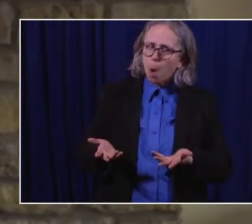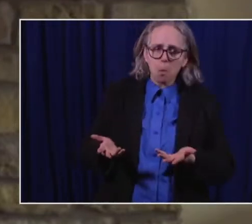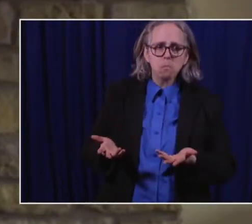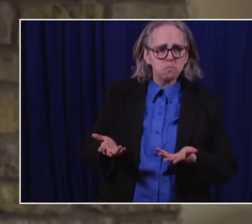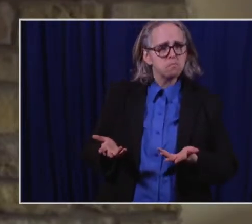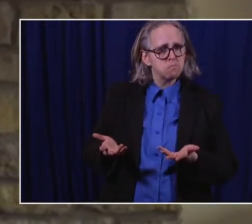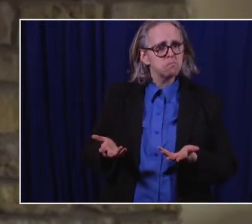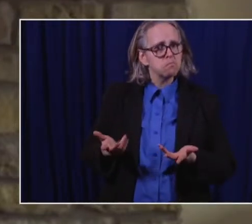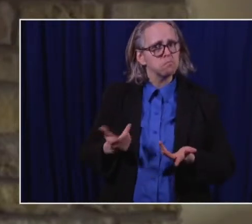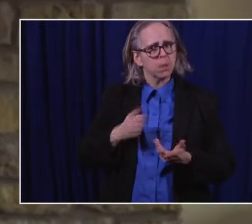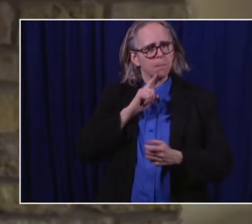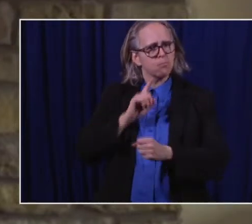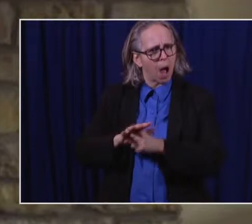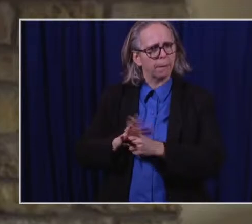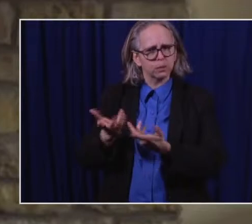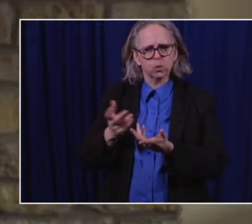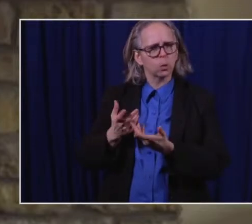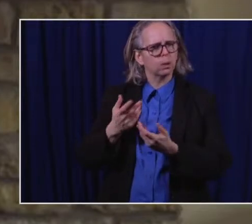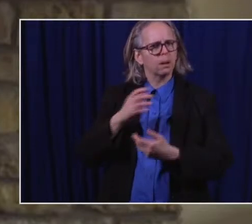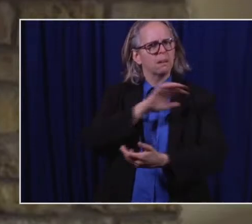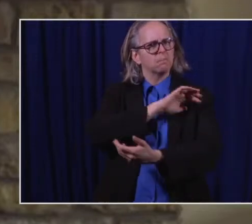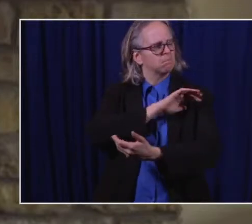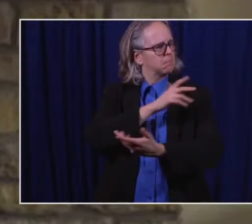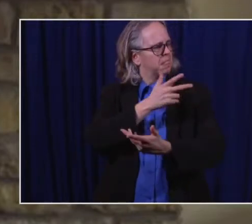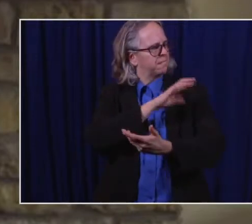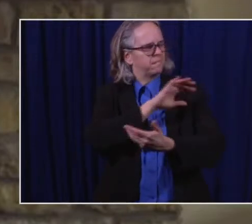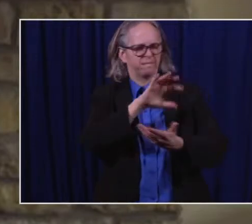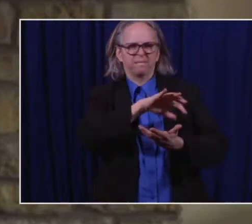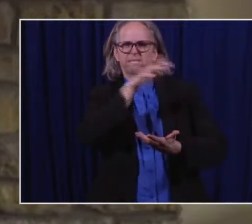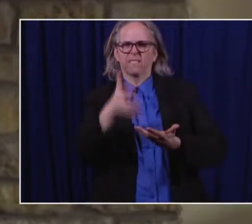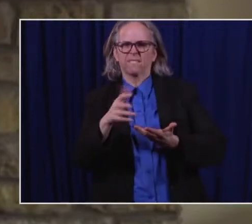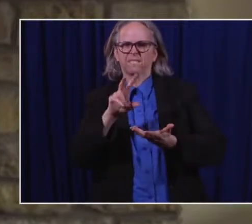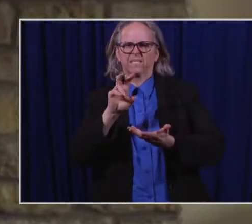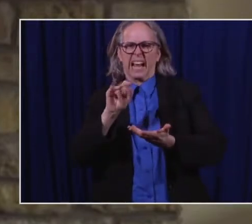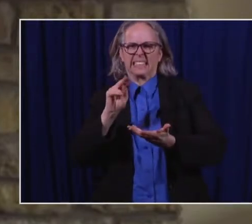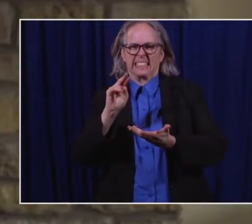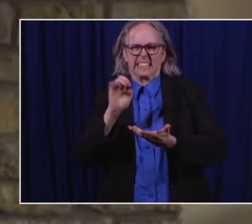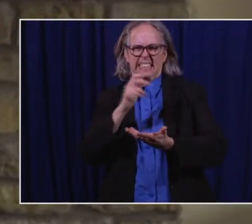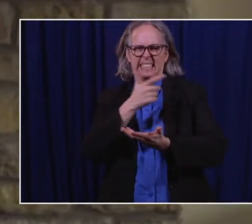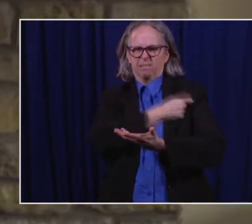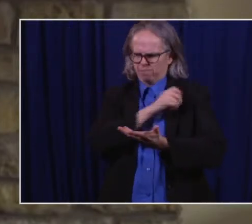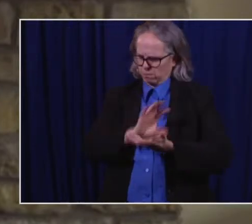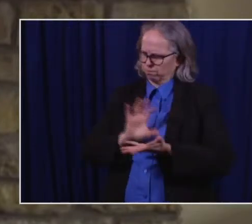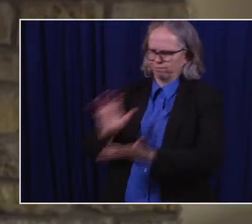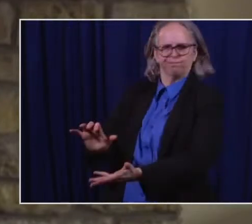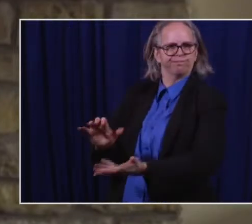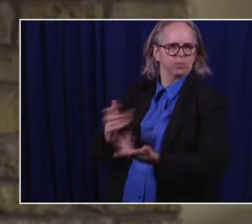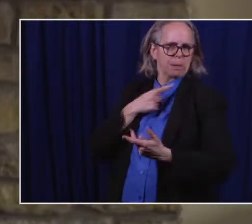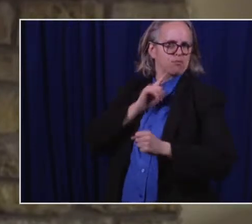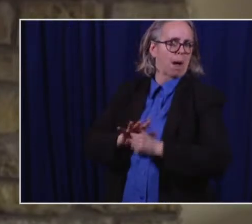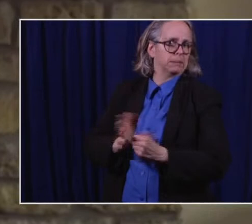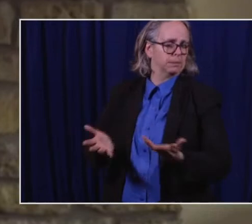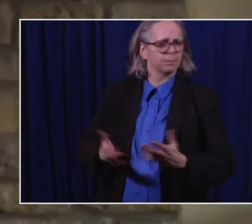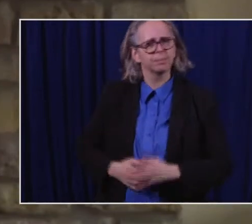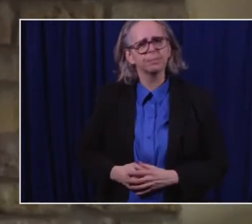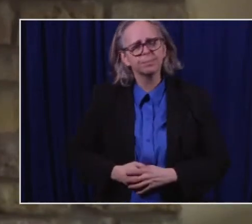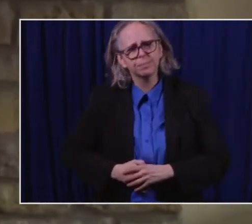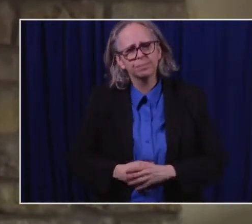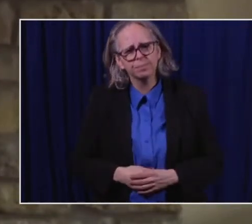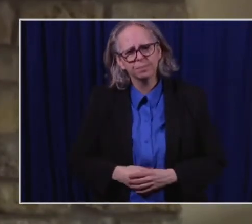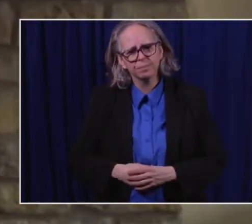weeks. And if you look at, just to kind of summarize, if you look at how we're setting